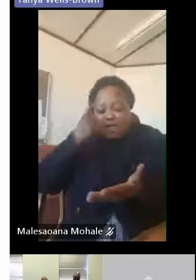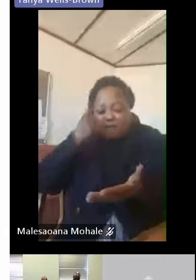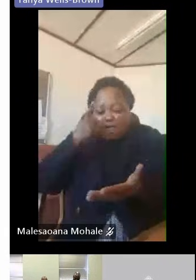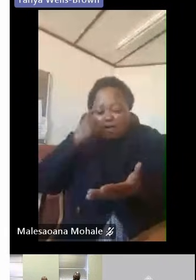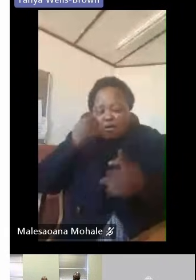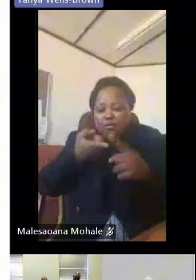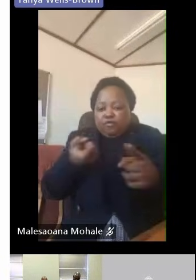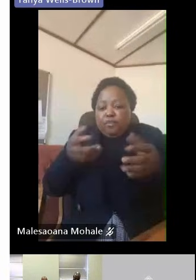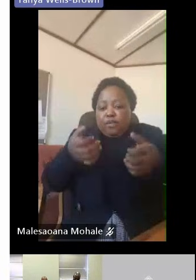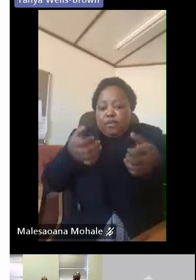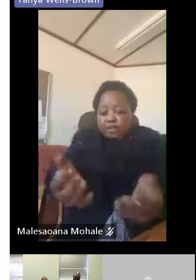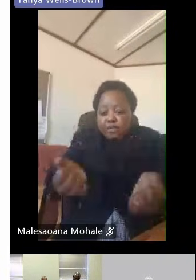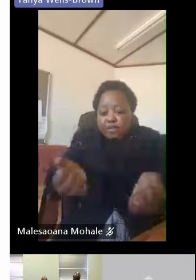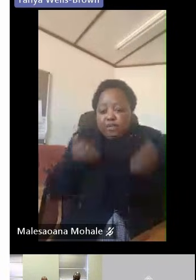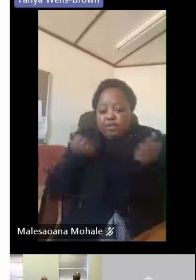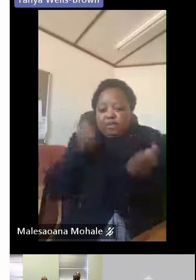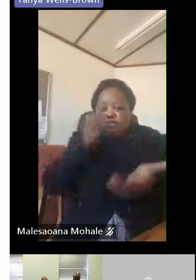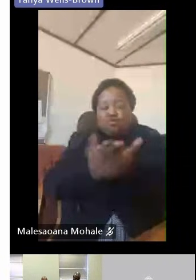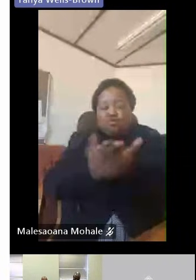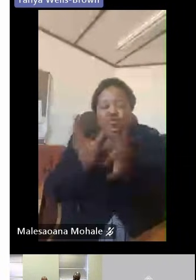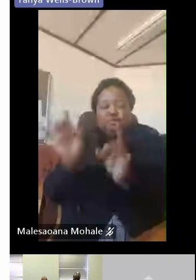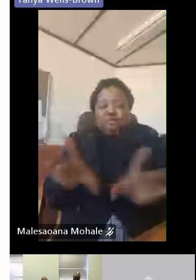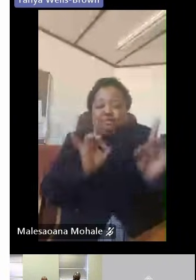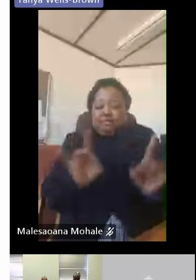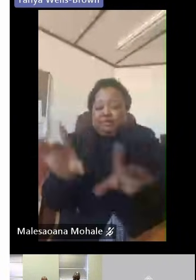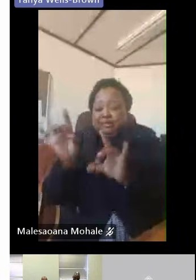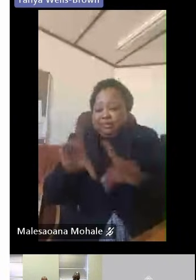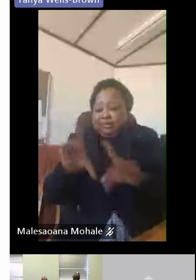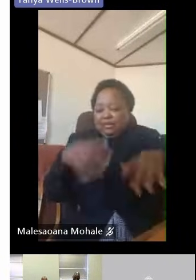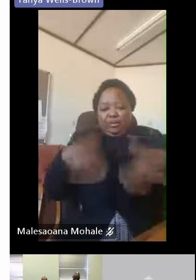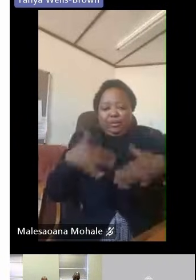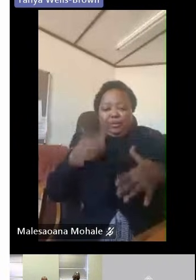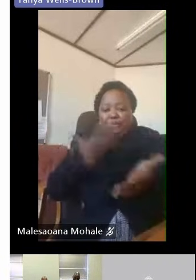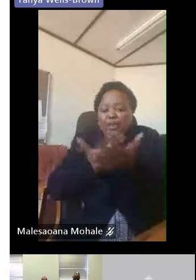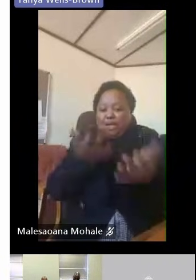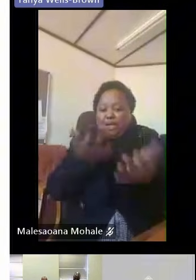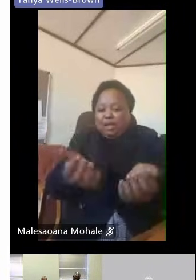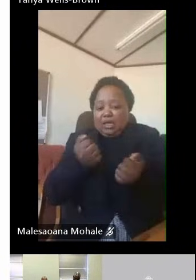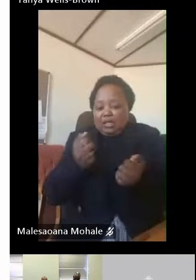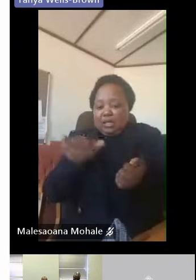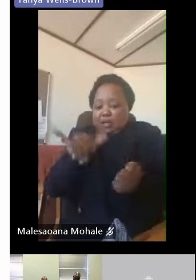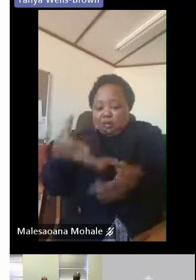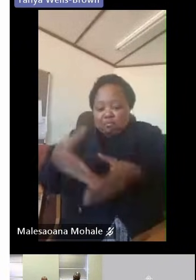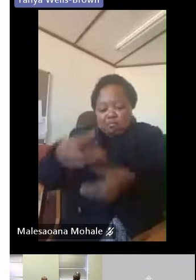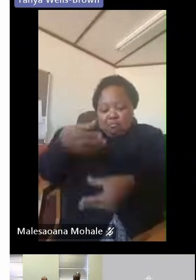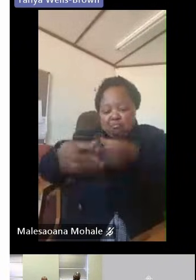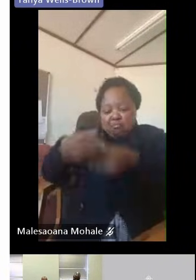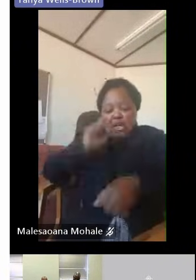often really struggling to find the case that they had documented at that time.